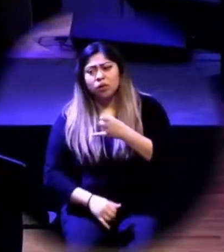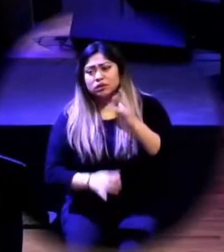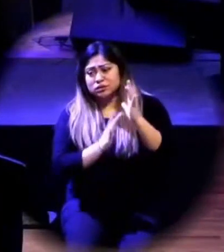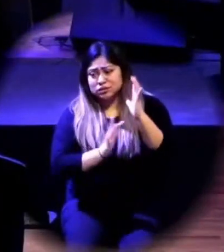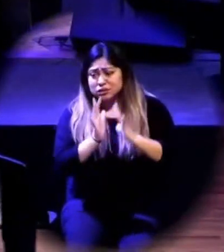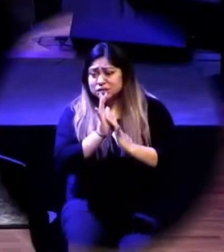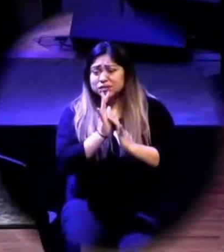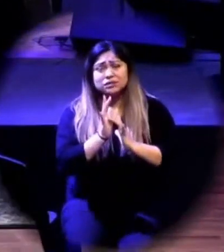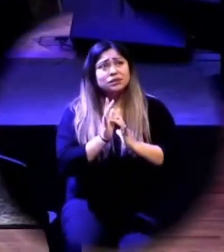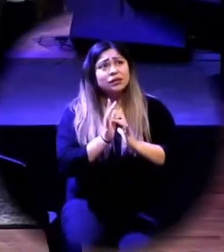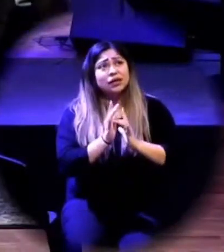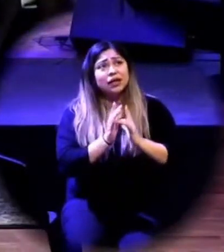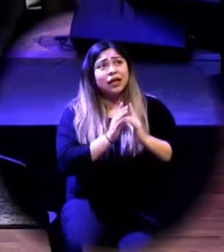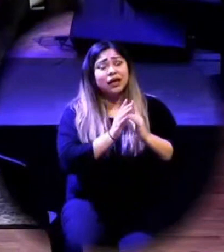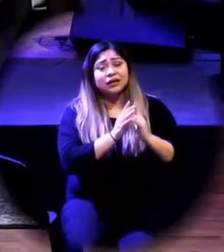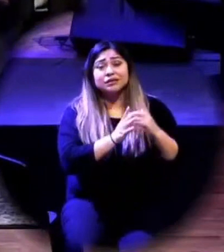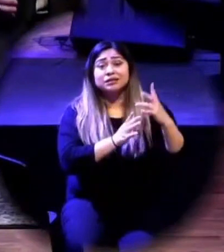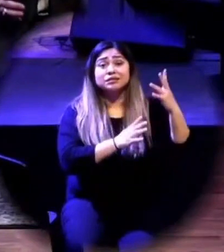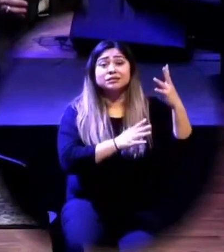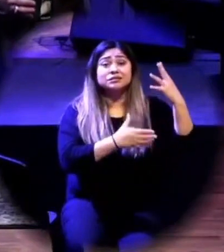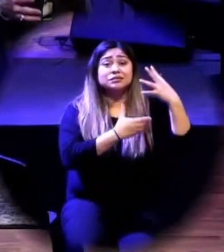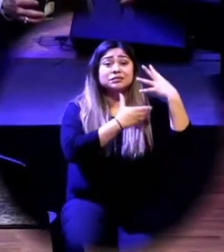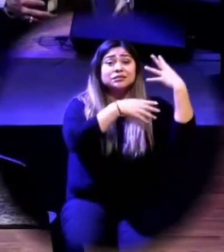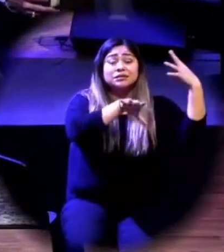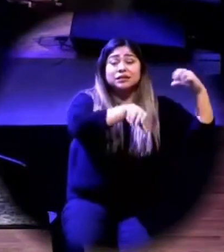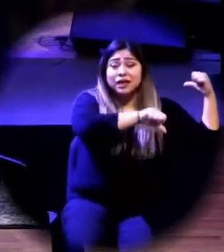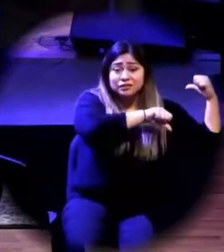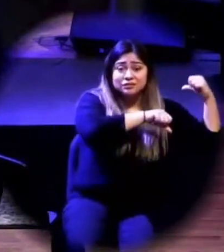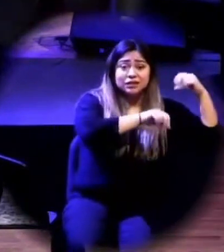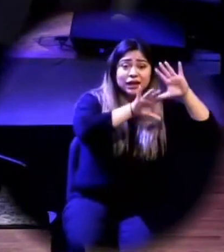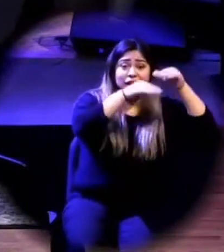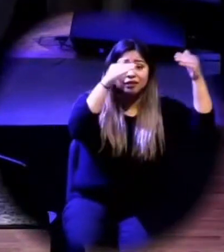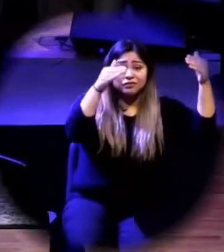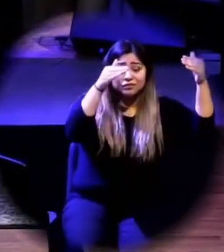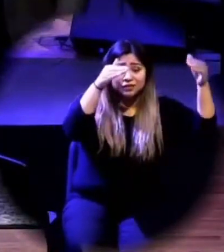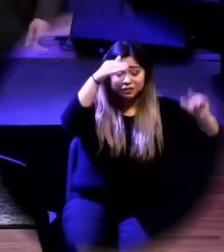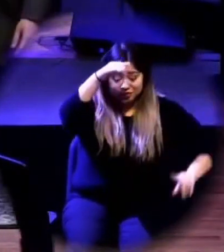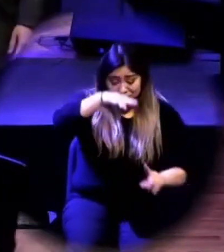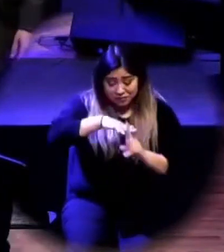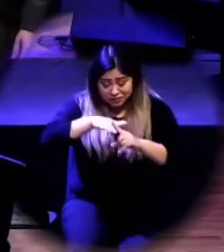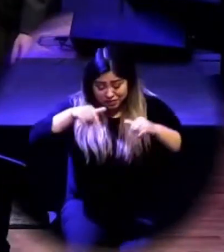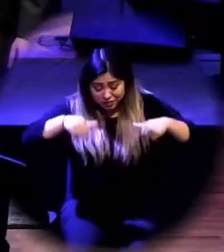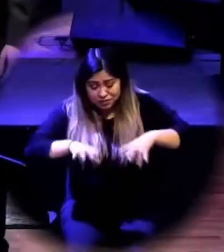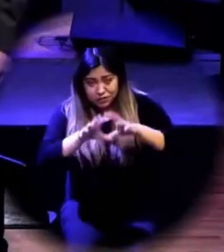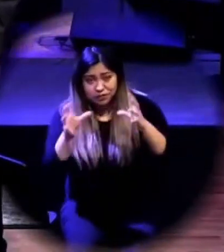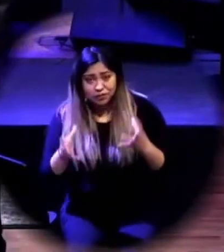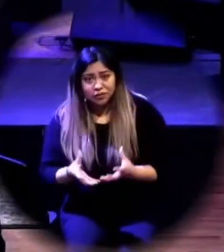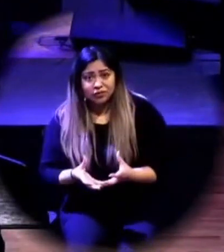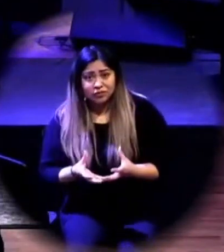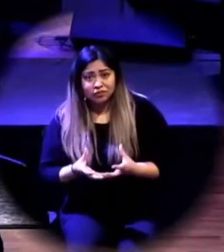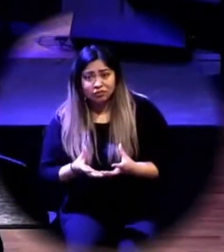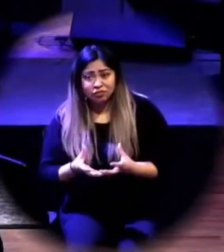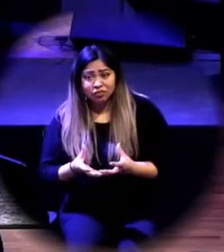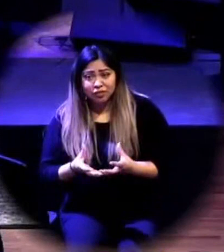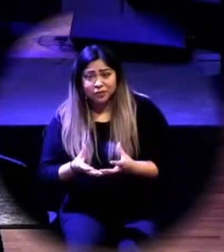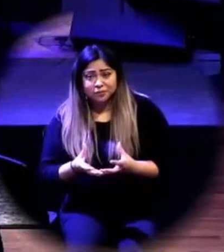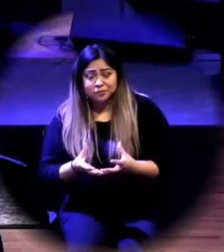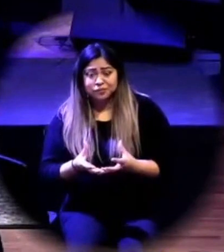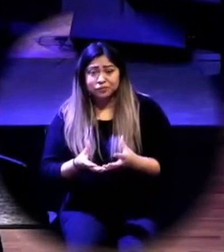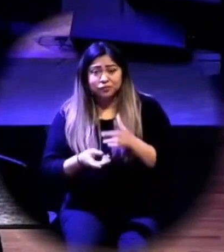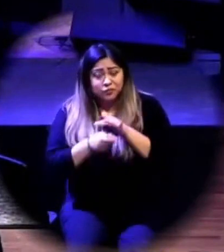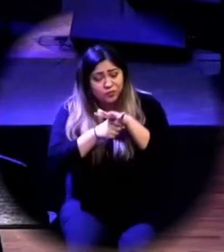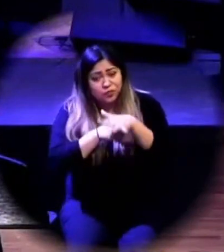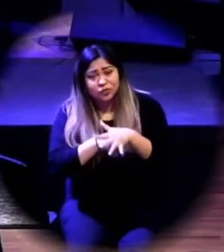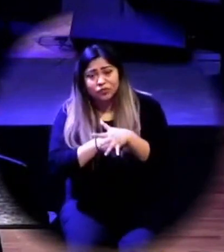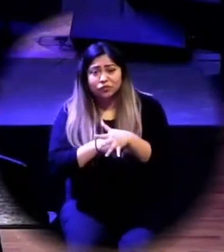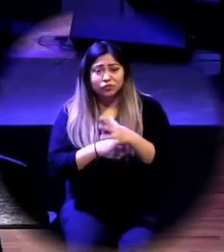no suffering, and he entered our world of pain and hardship so that he could be really toe-to-toe with us in our heartache. And when